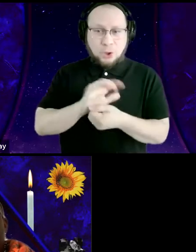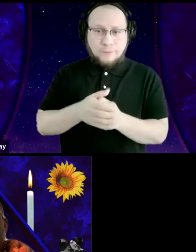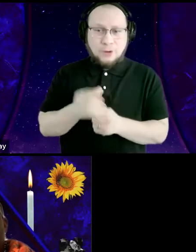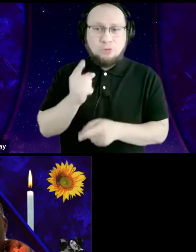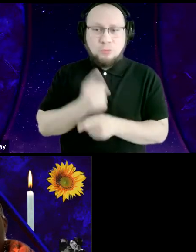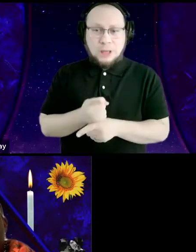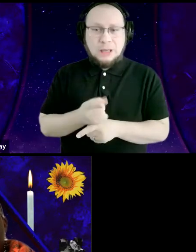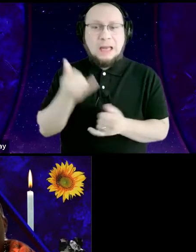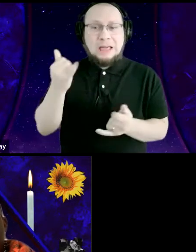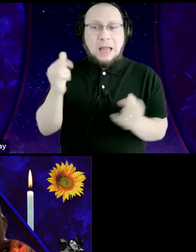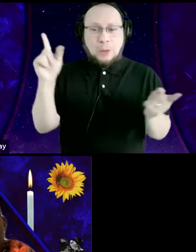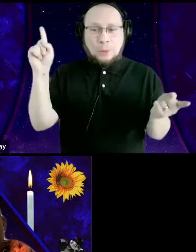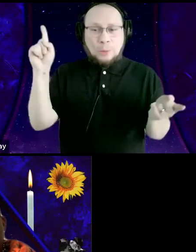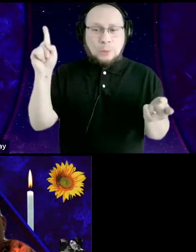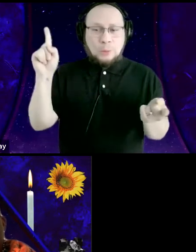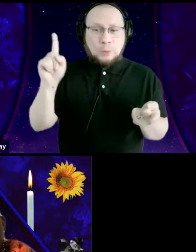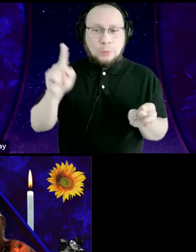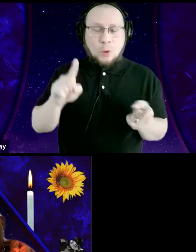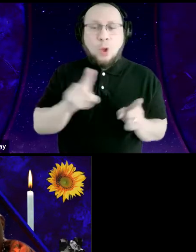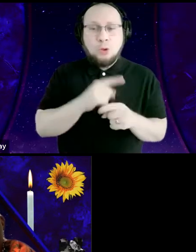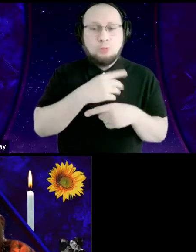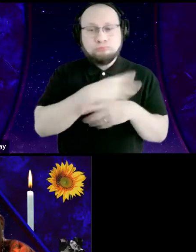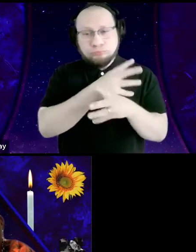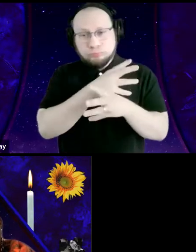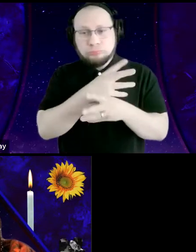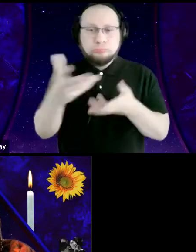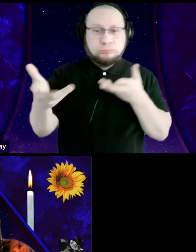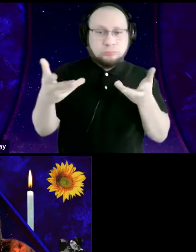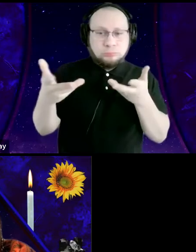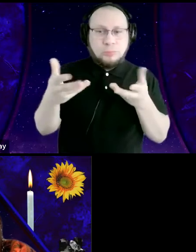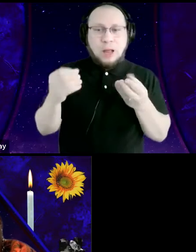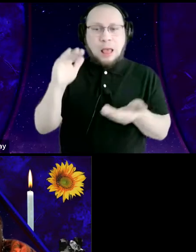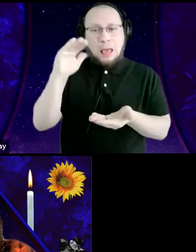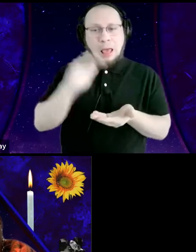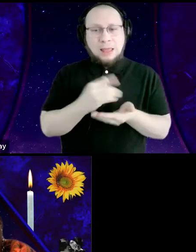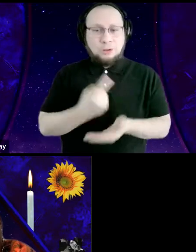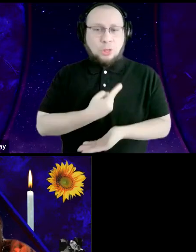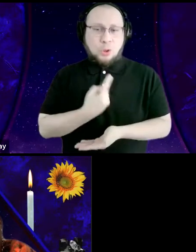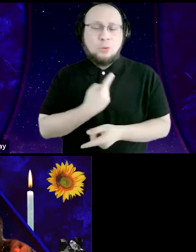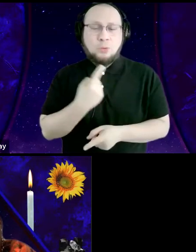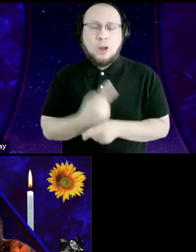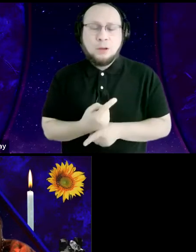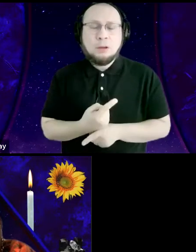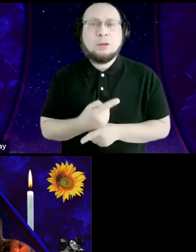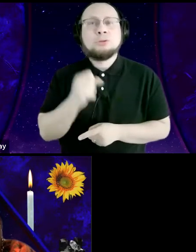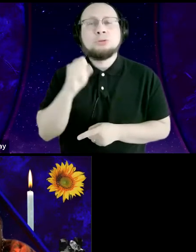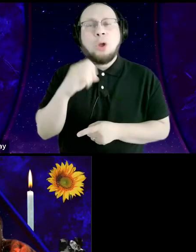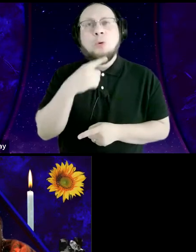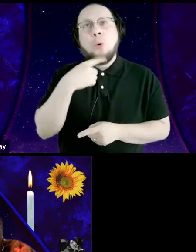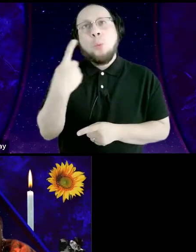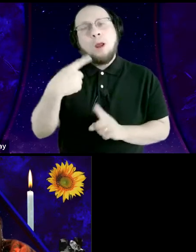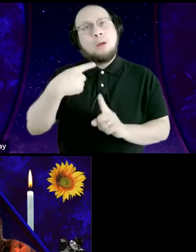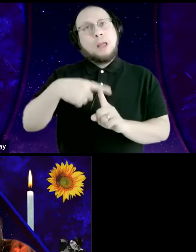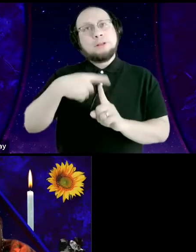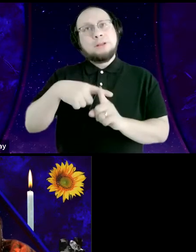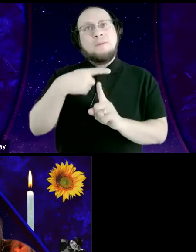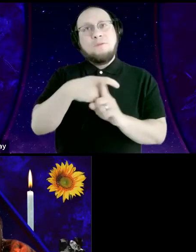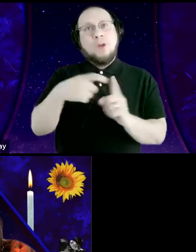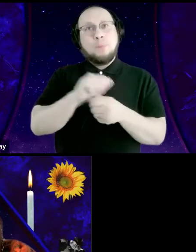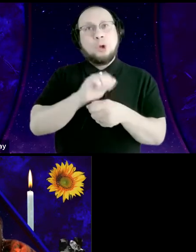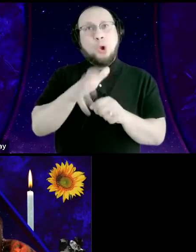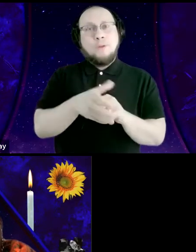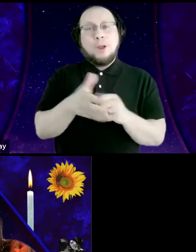so isolated, one of the positive things that I was trying to bring out of quarantine and isolation was